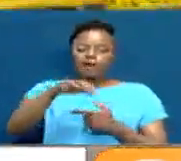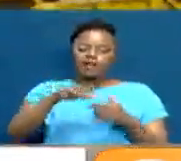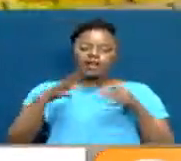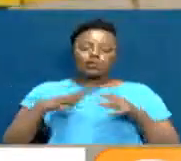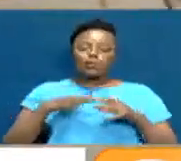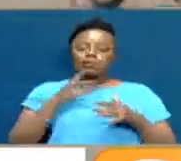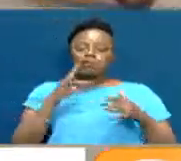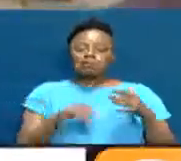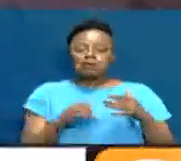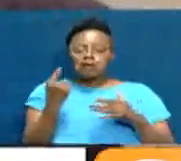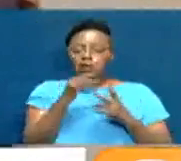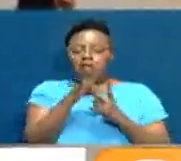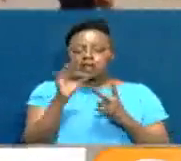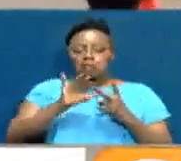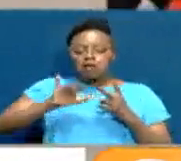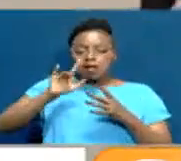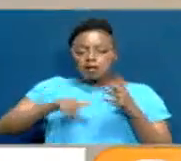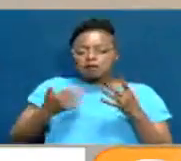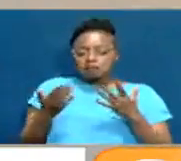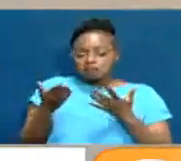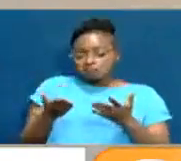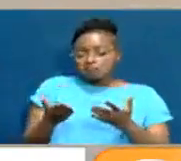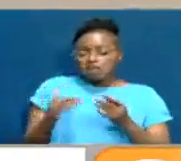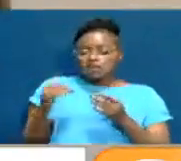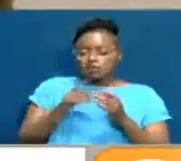are saying that the only option they are left with on the table